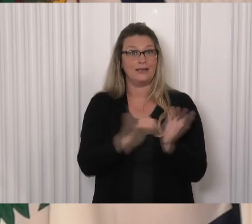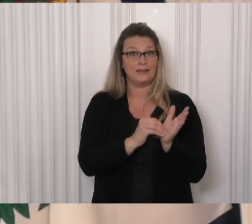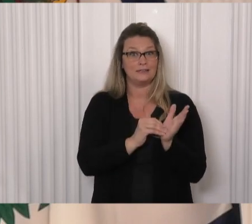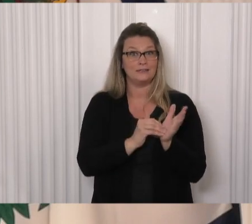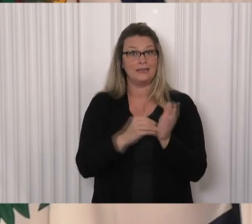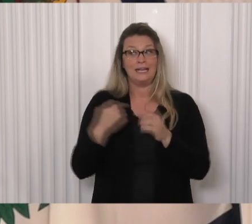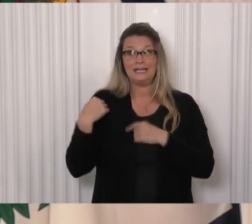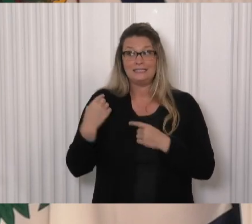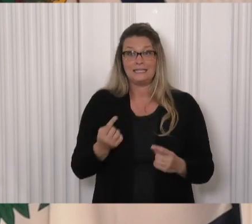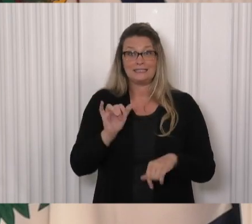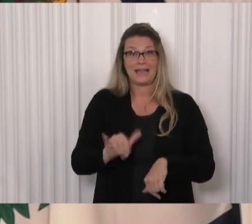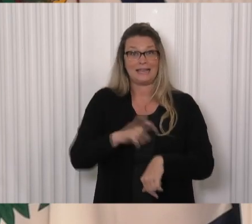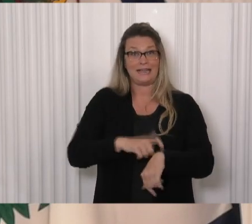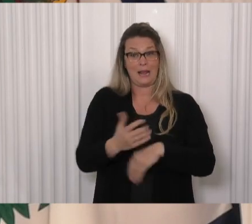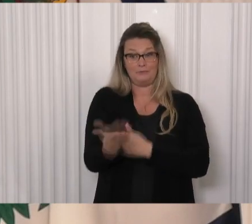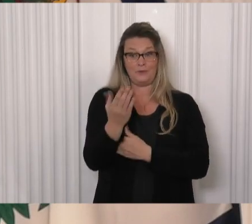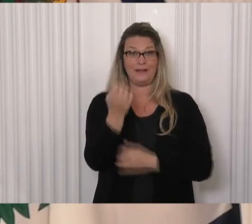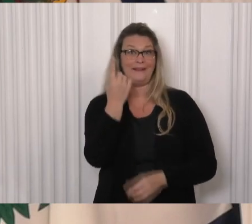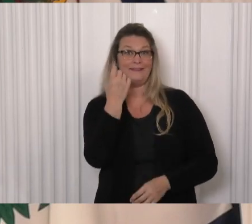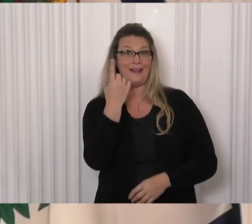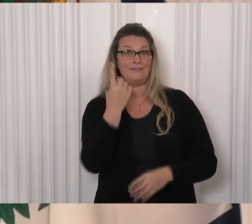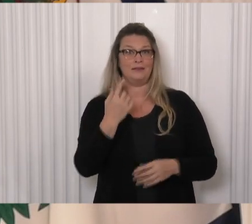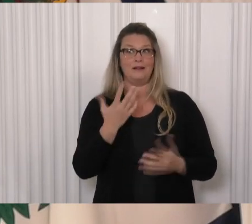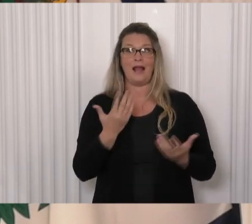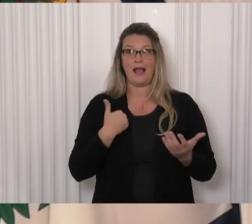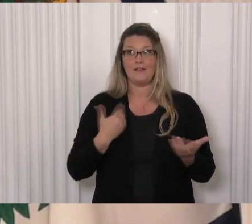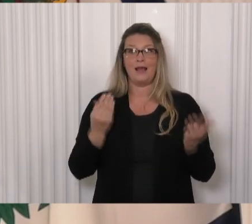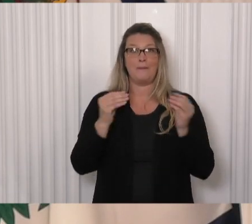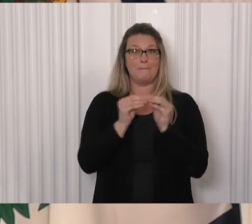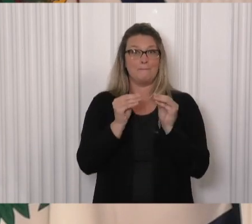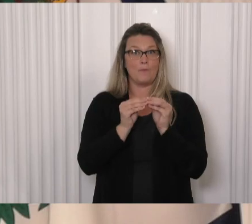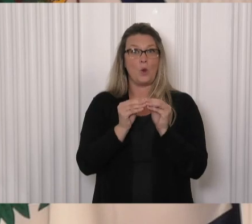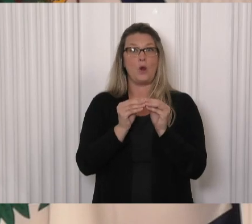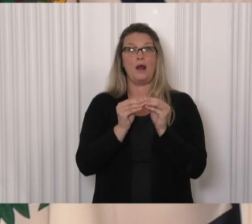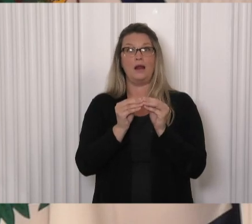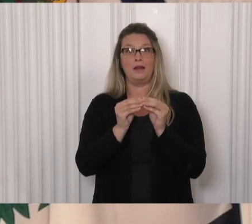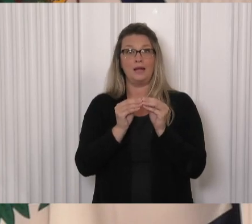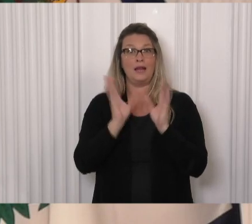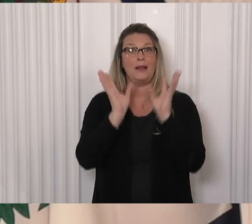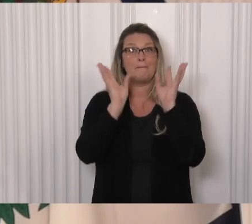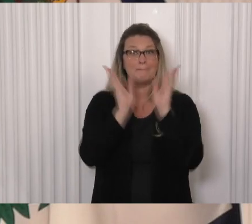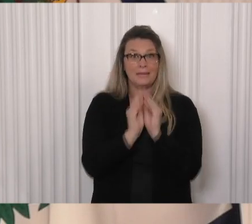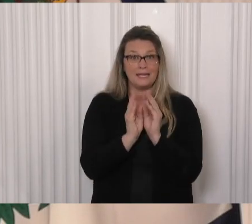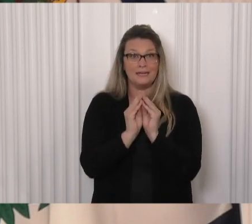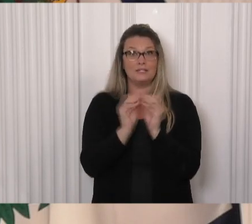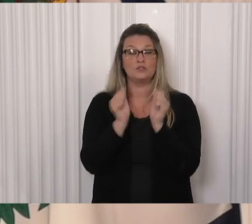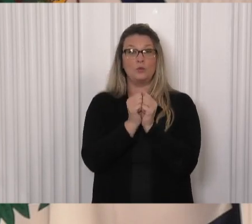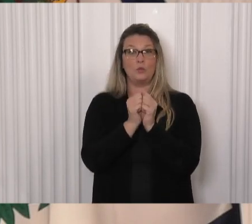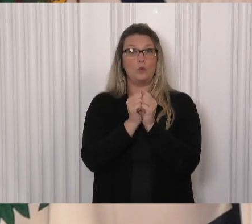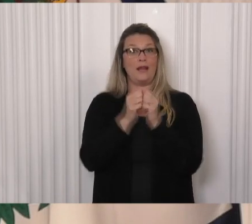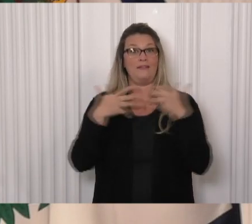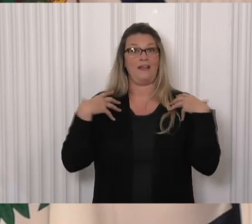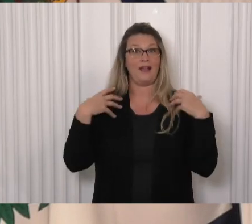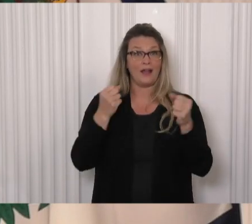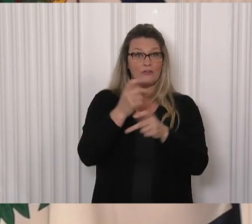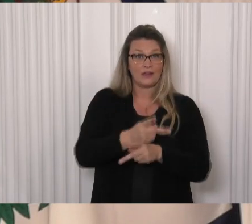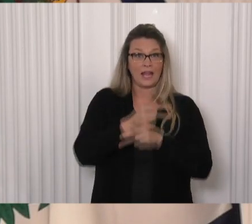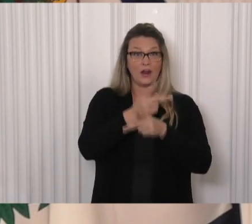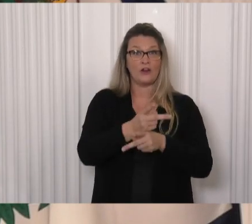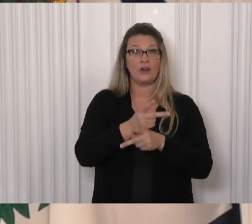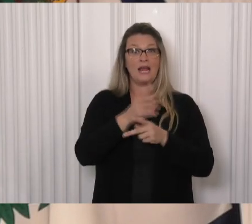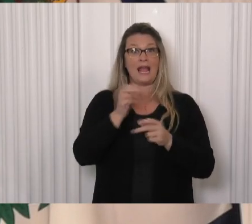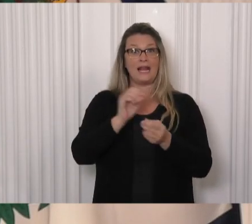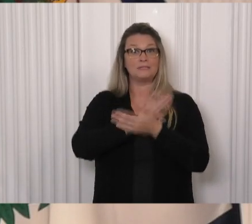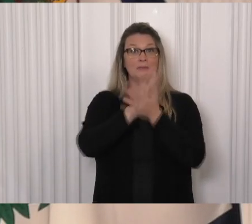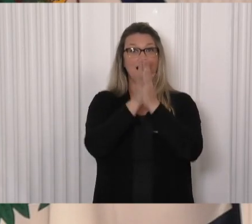time, you know, I have had more consultation back and forth with our health officials, and it's